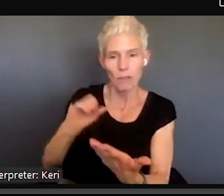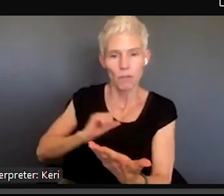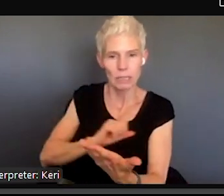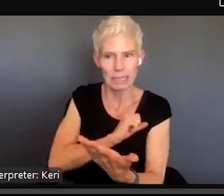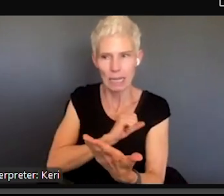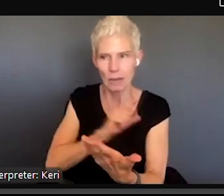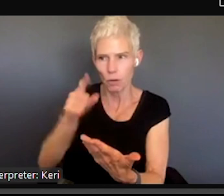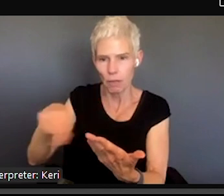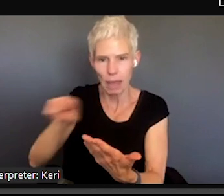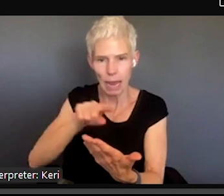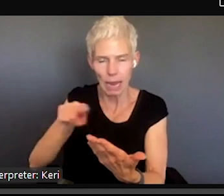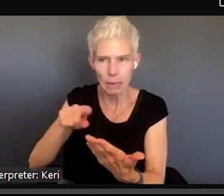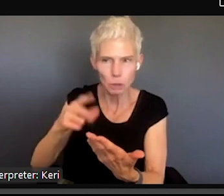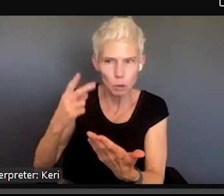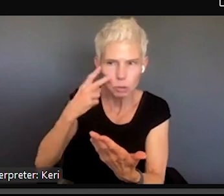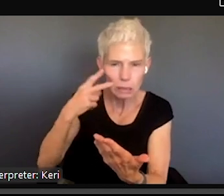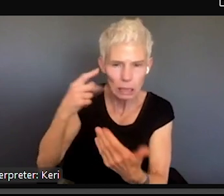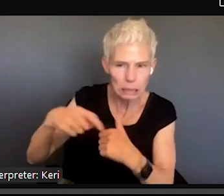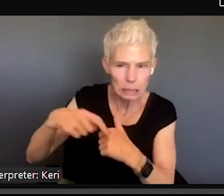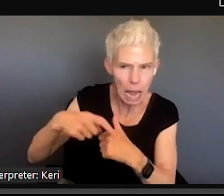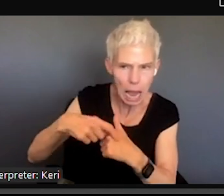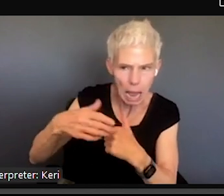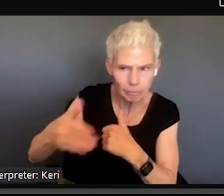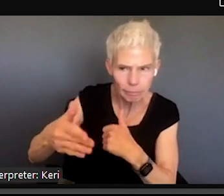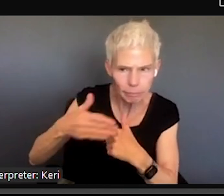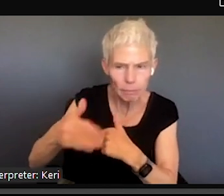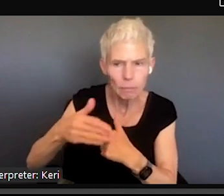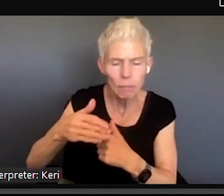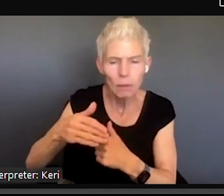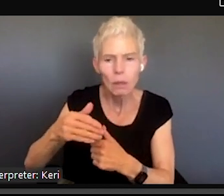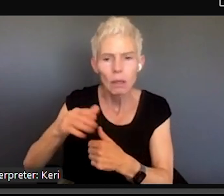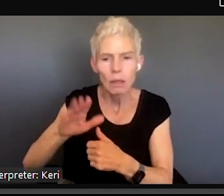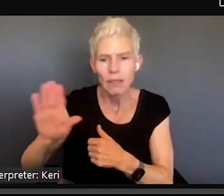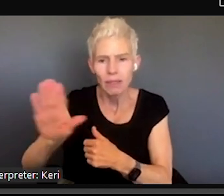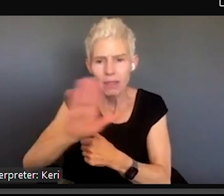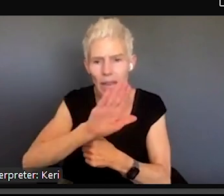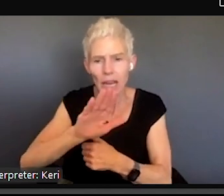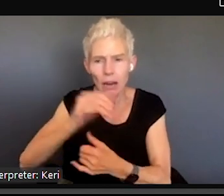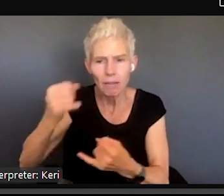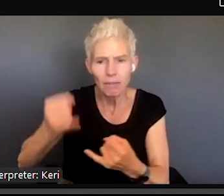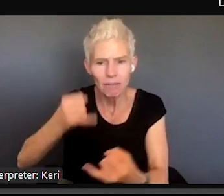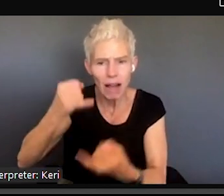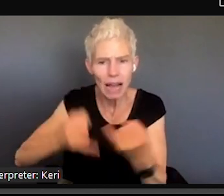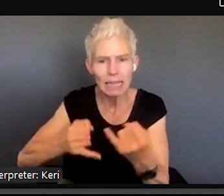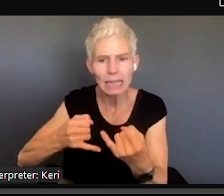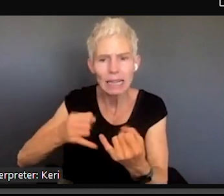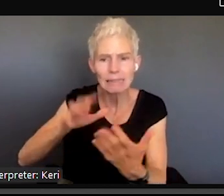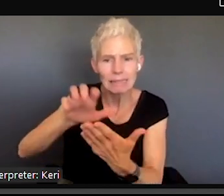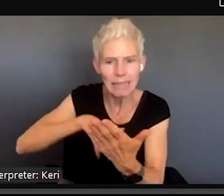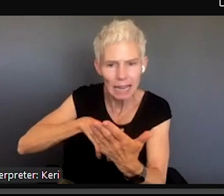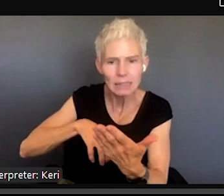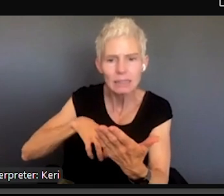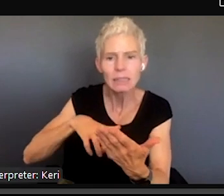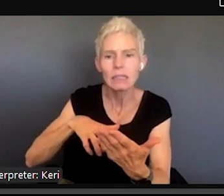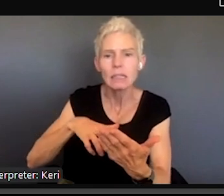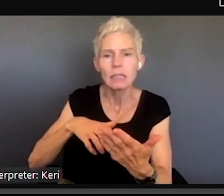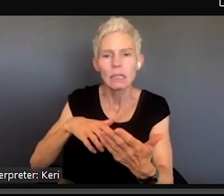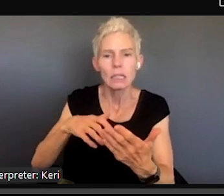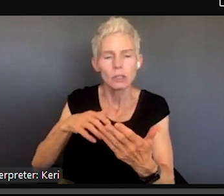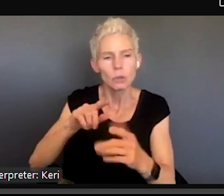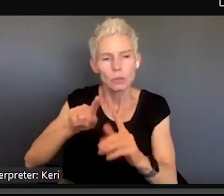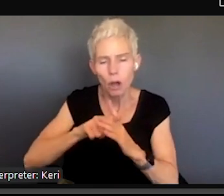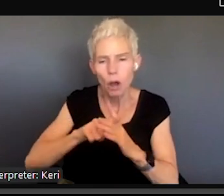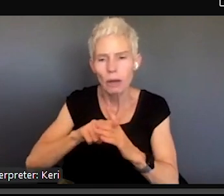to see timelines of releasing their final text to vote on and go through the